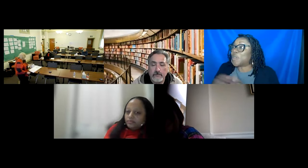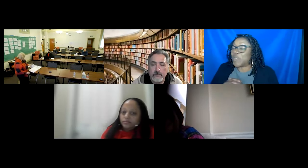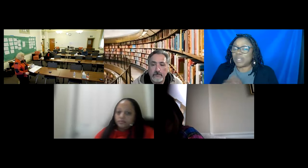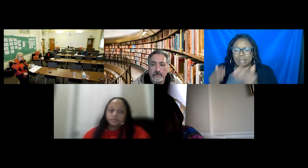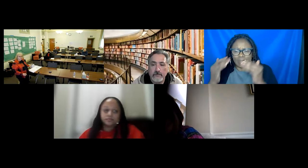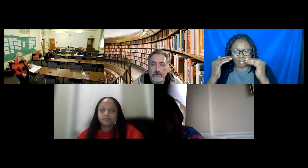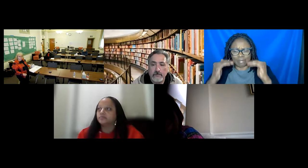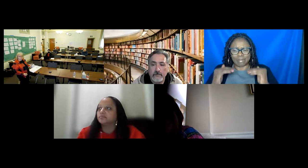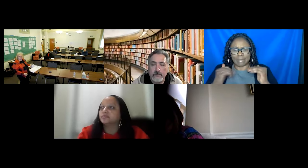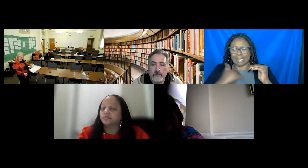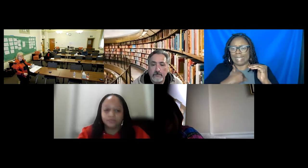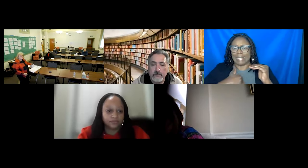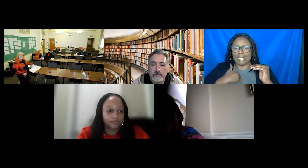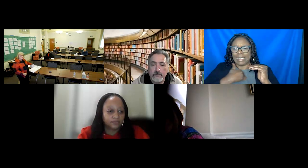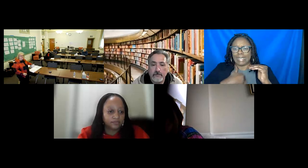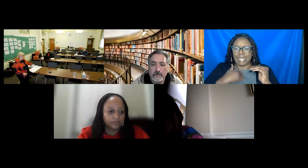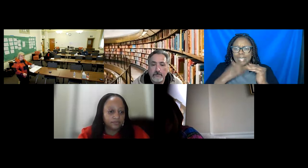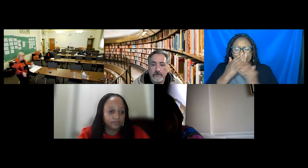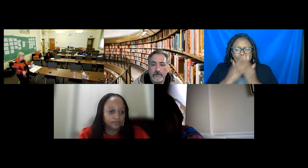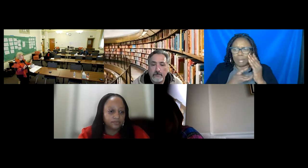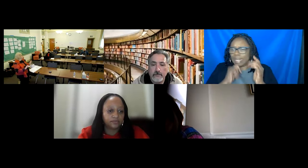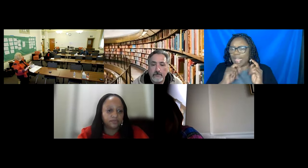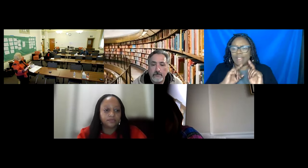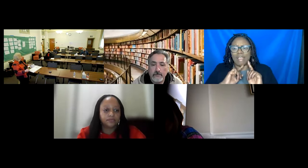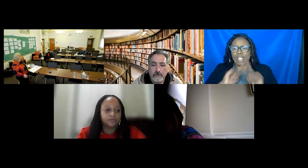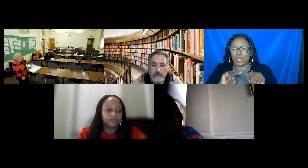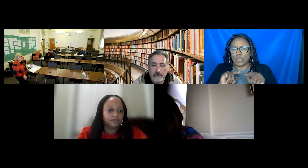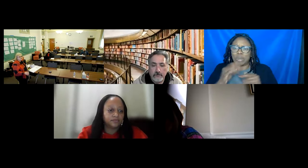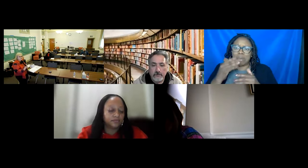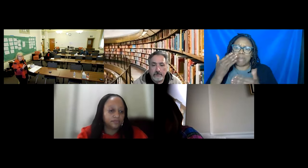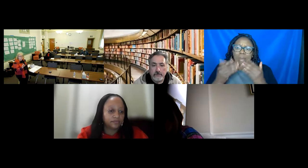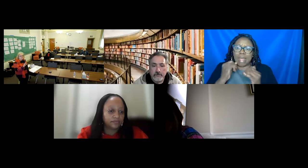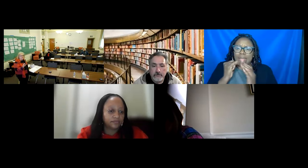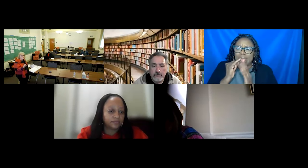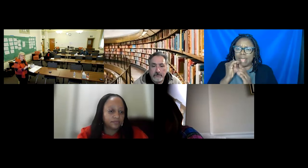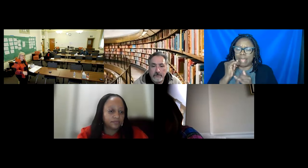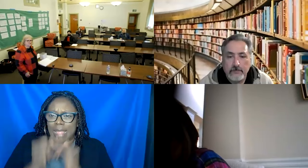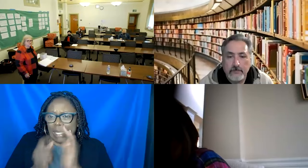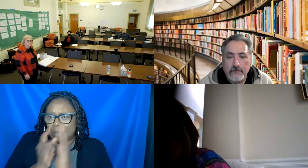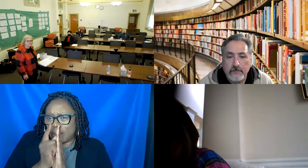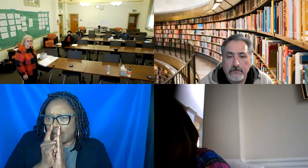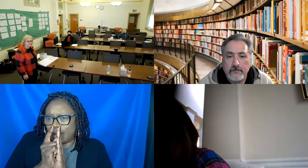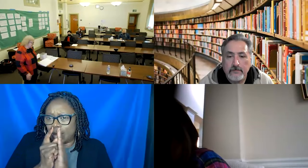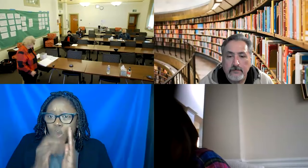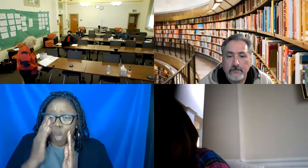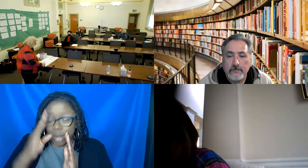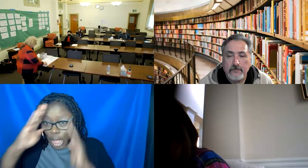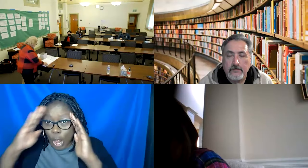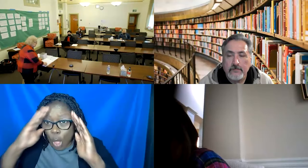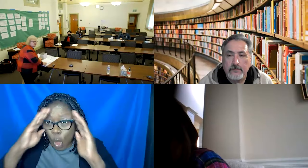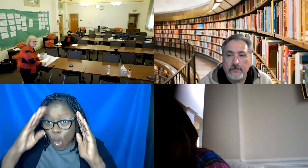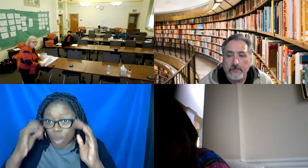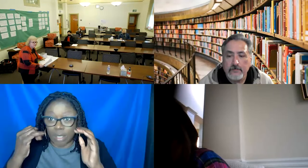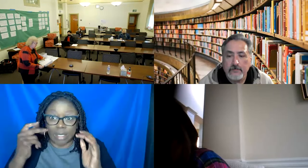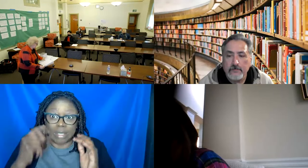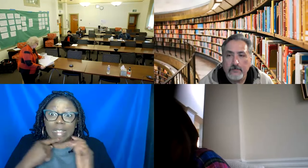And I apologize. I know there were some people that didn't answer. So maybe this last minute or so, did anybody want to introduce themselves and say why they're